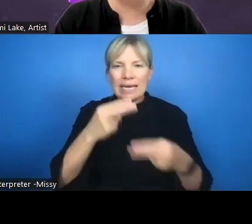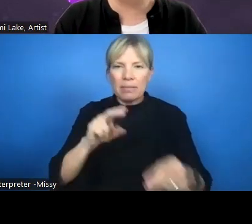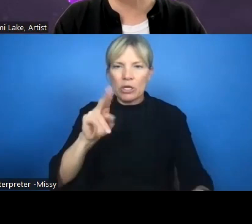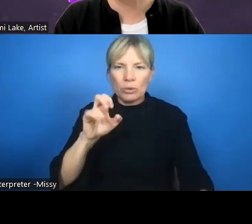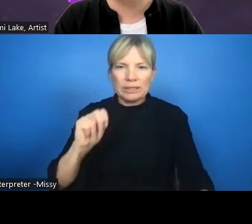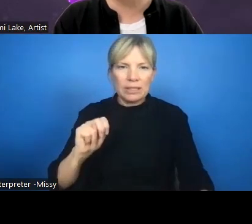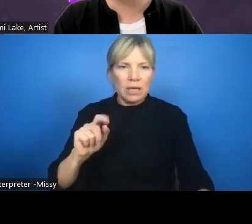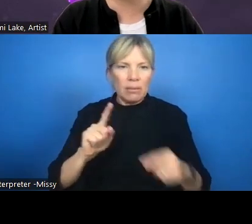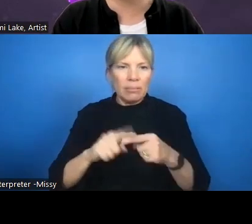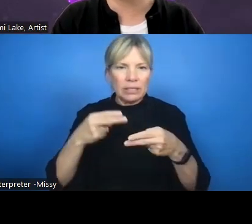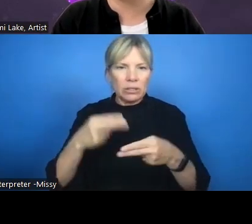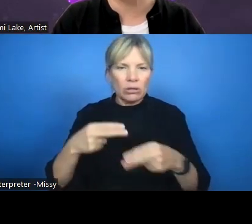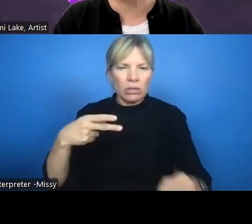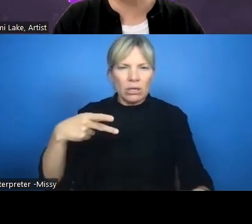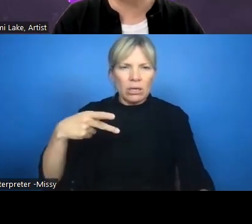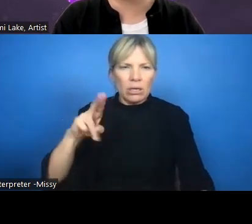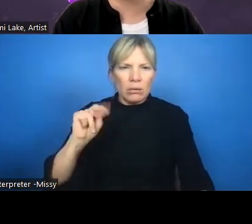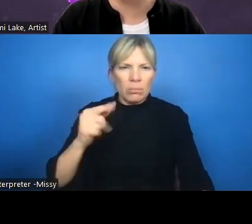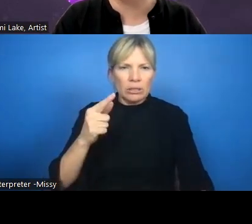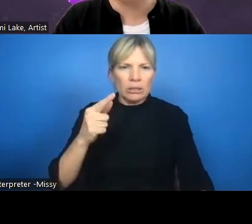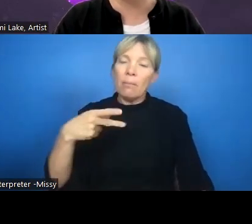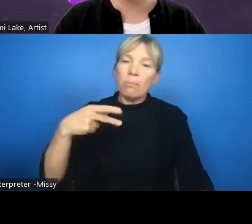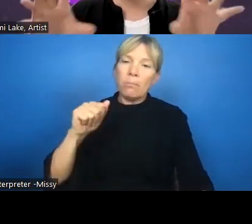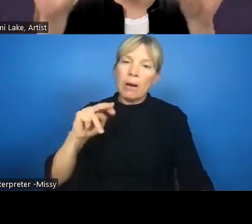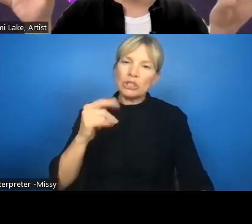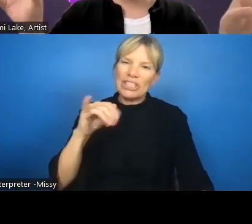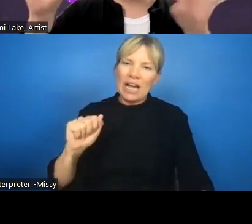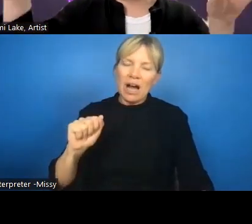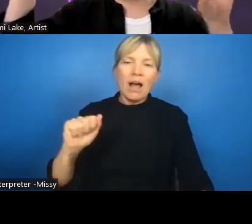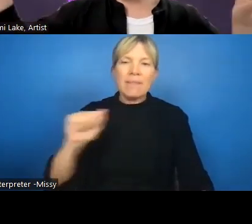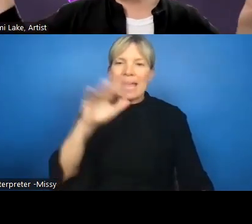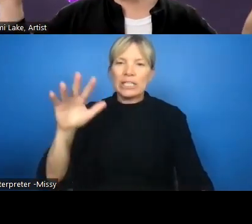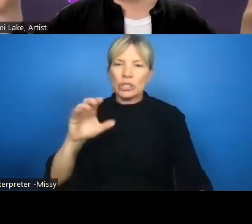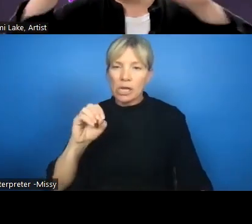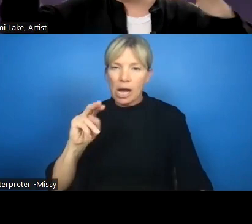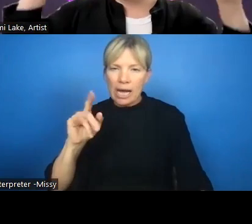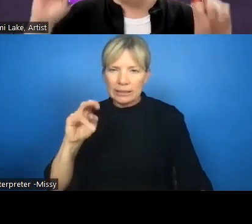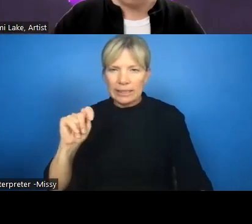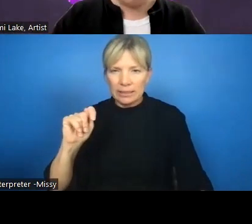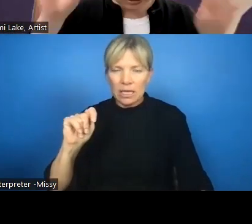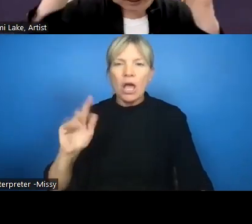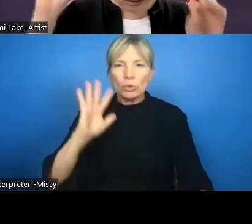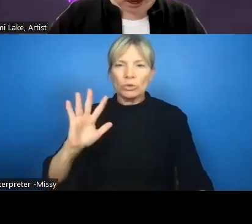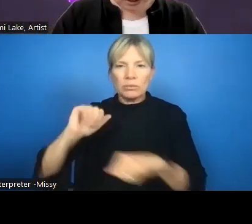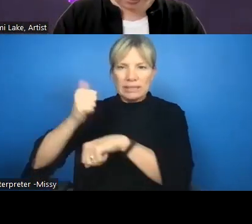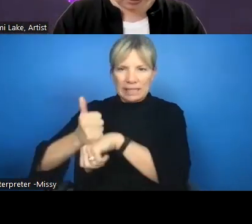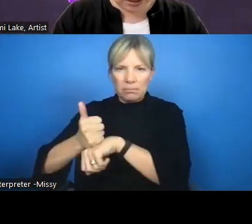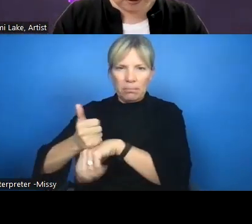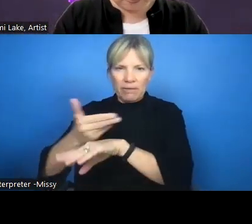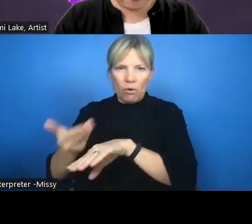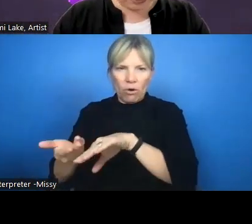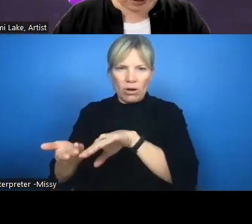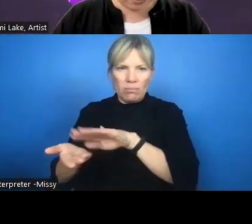called Pangea. You know that ancient the continent used to exist before it's just to become the